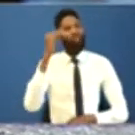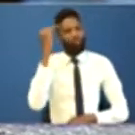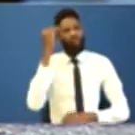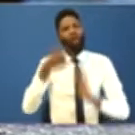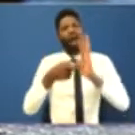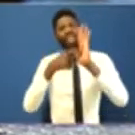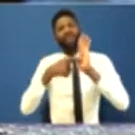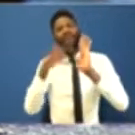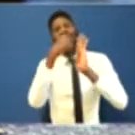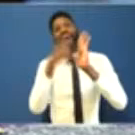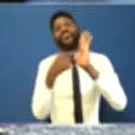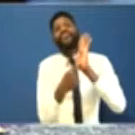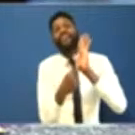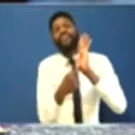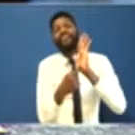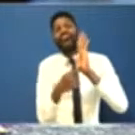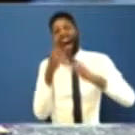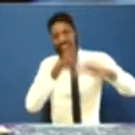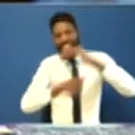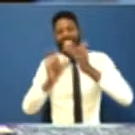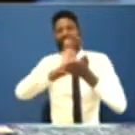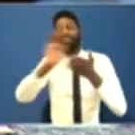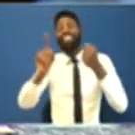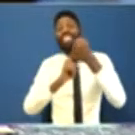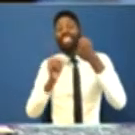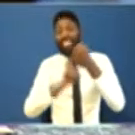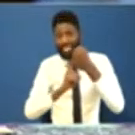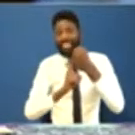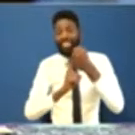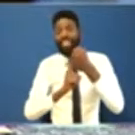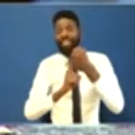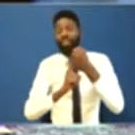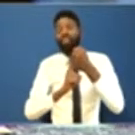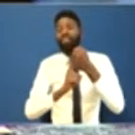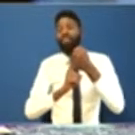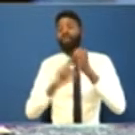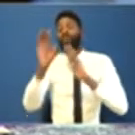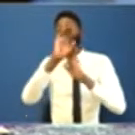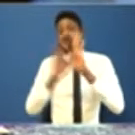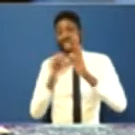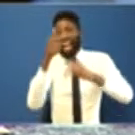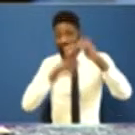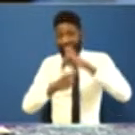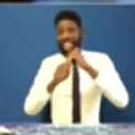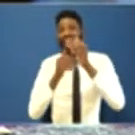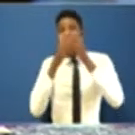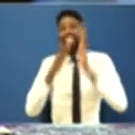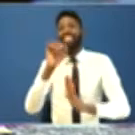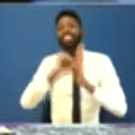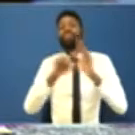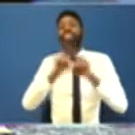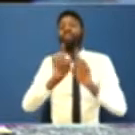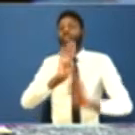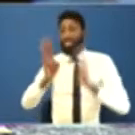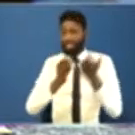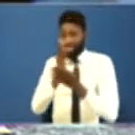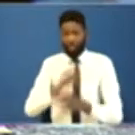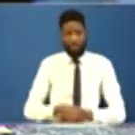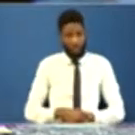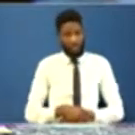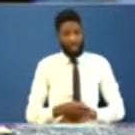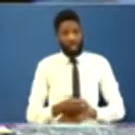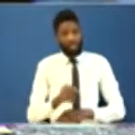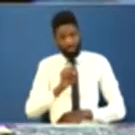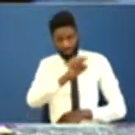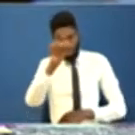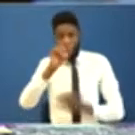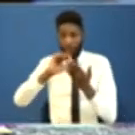requirements under the chapter 6 of the constitution on leadership and integrity most of you in your opening remarks and even while responding